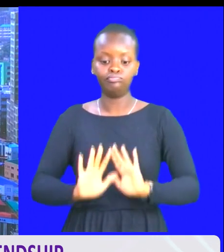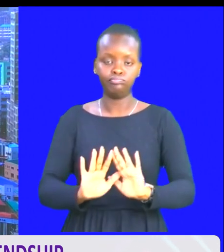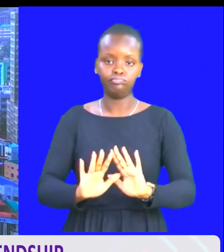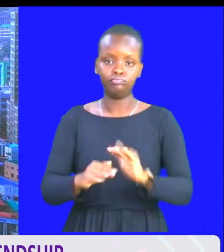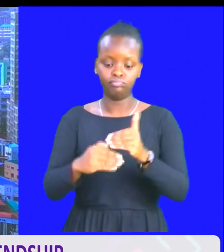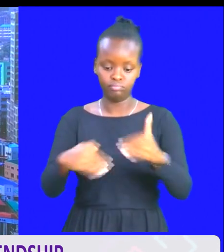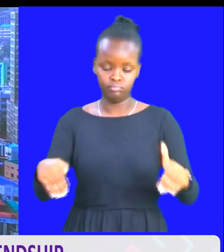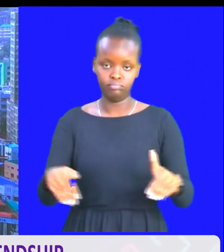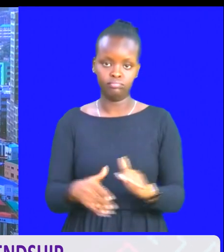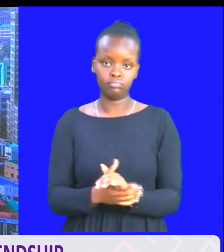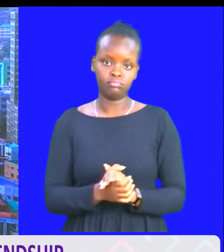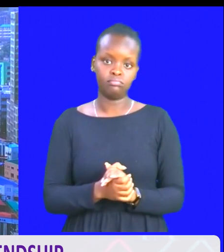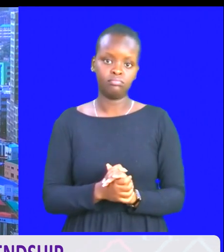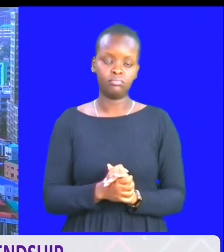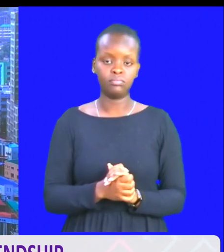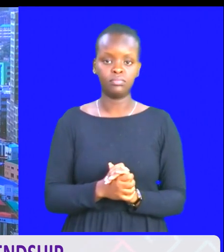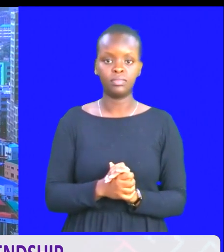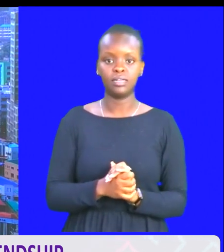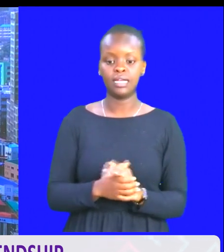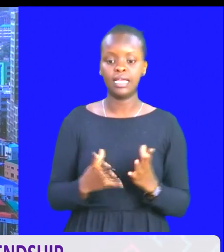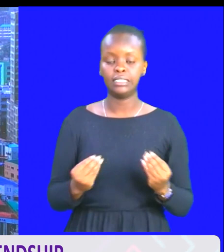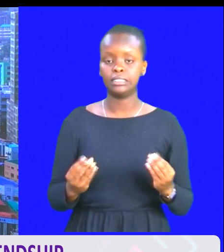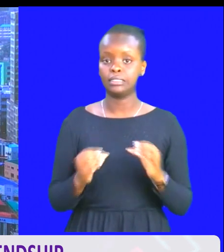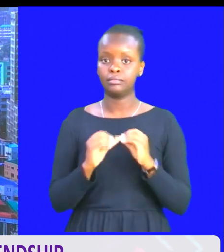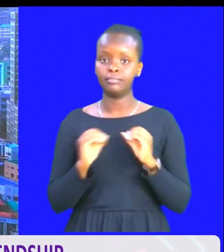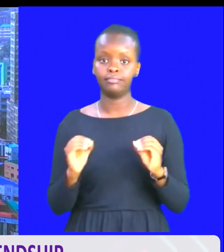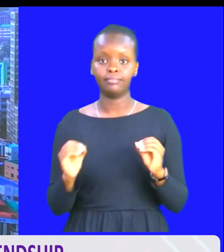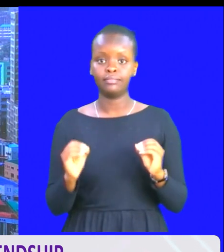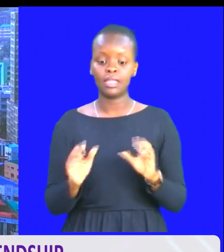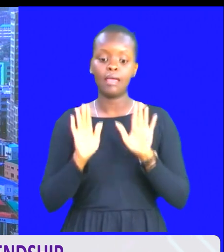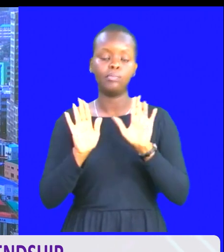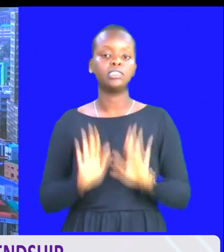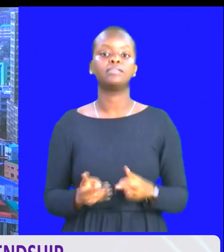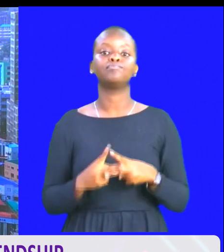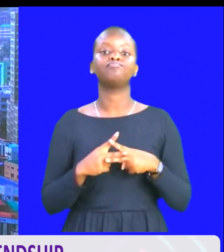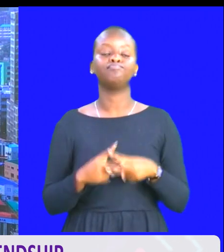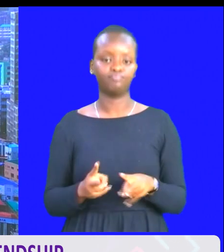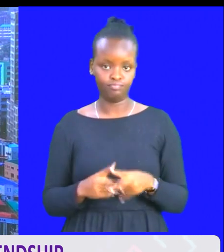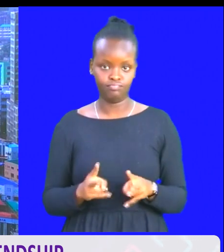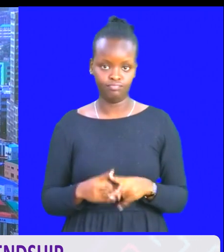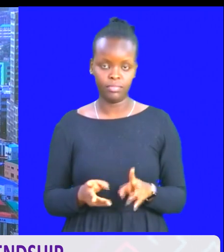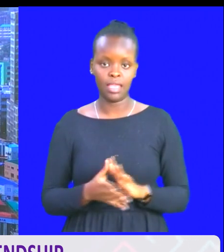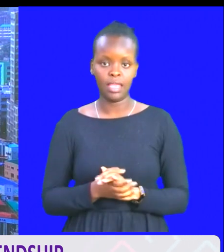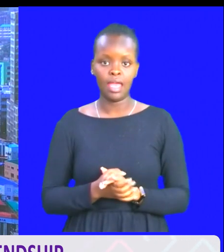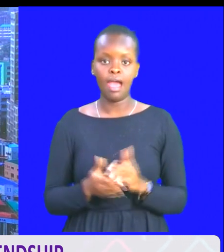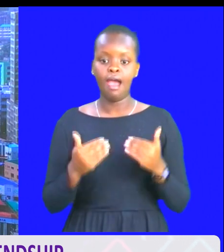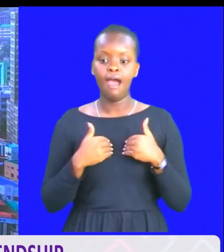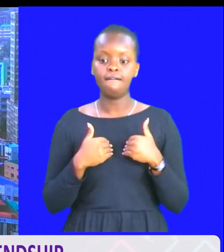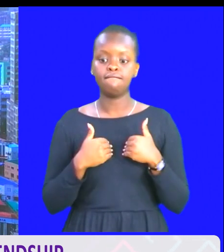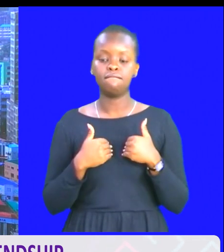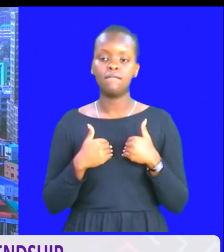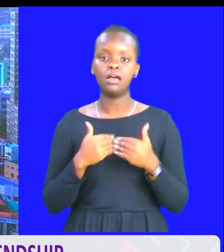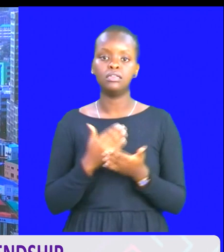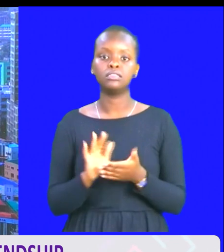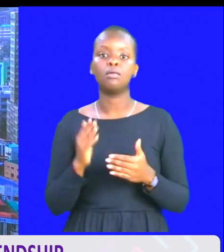Najua unasema mtu unasemanga when push comes to shove, yeah, it's never easy. So you know it's very important, yeah. that you know, you have that someone to lean on. Now,